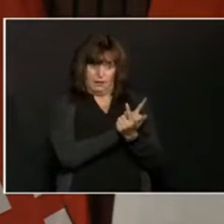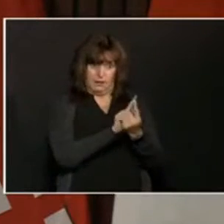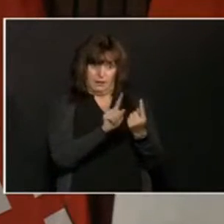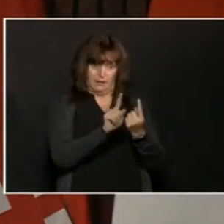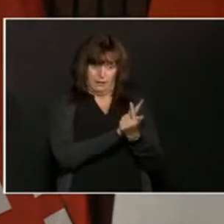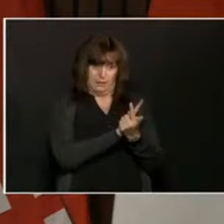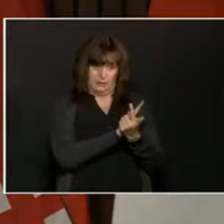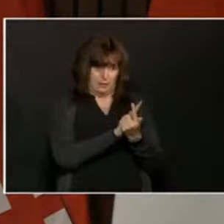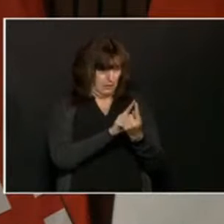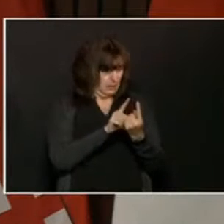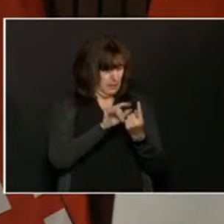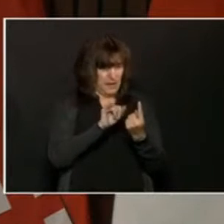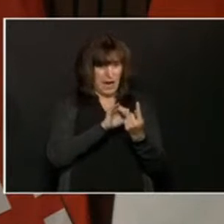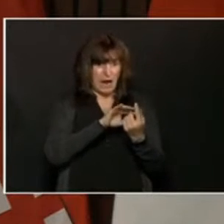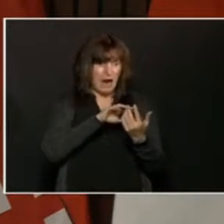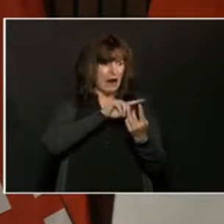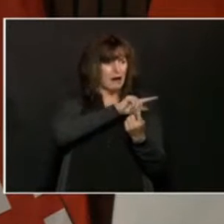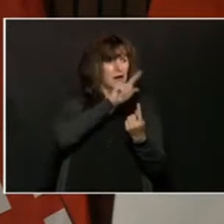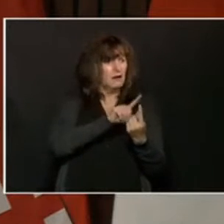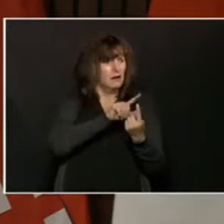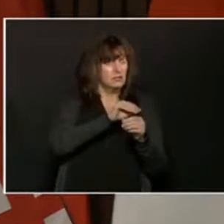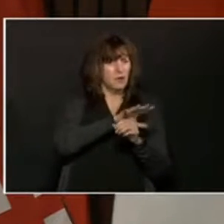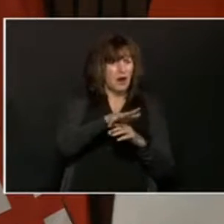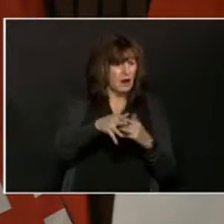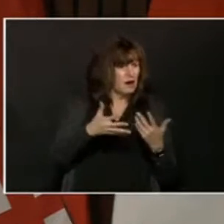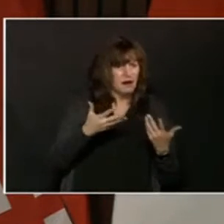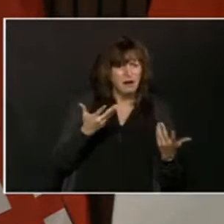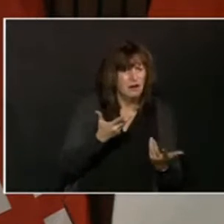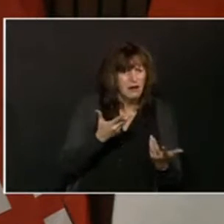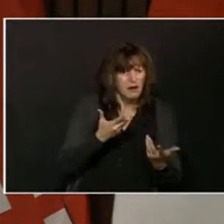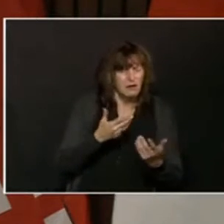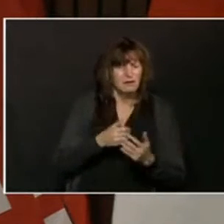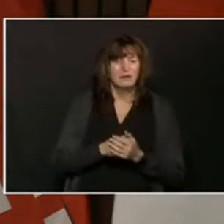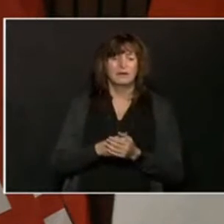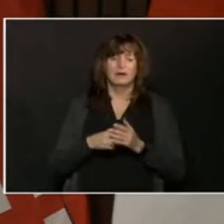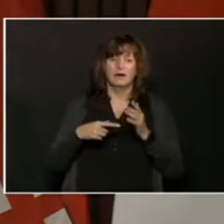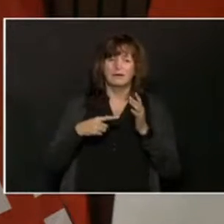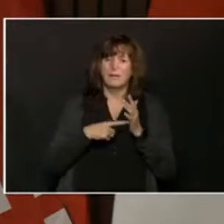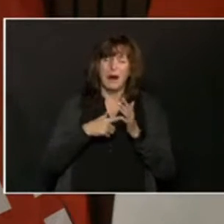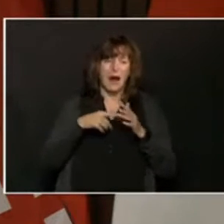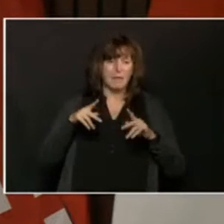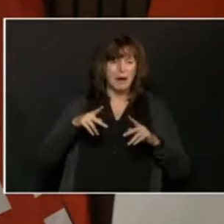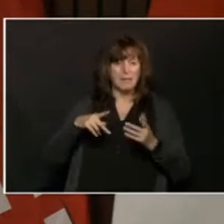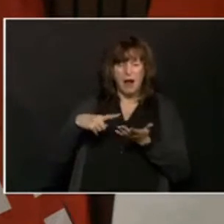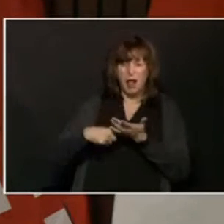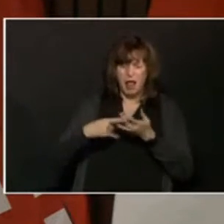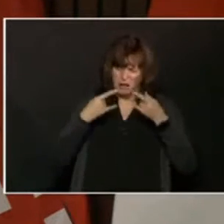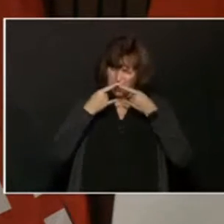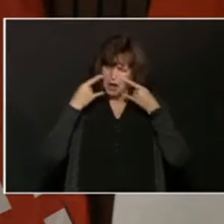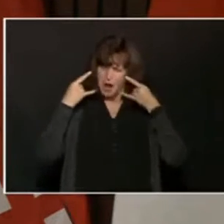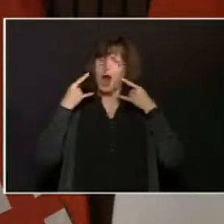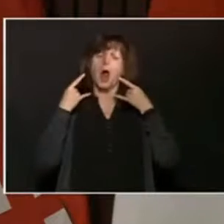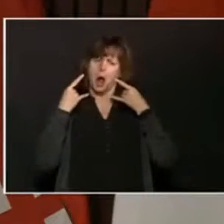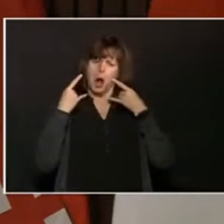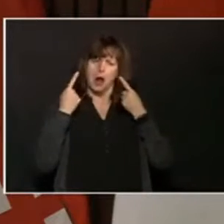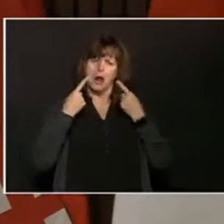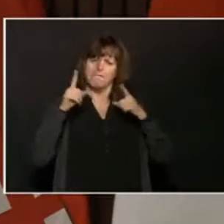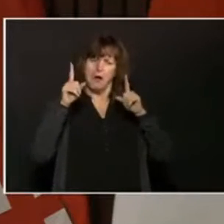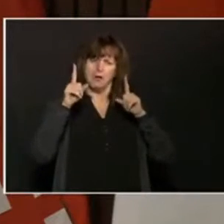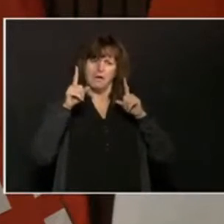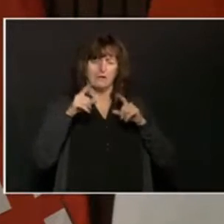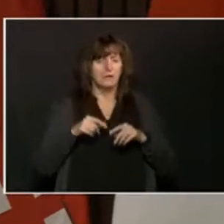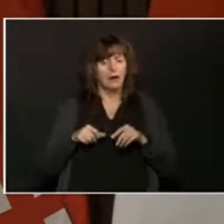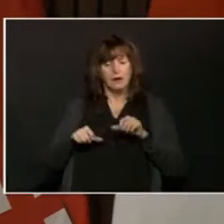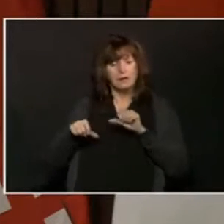I believe popularly about the question of masks, I don't believe any real debate among the scientific community that masking and masking more and in